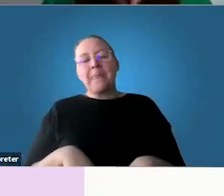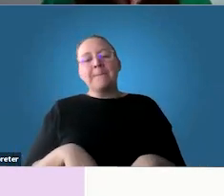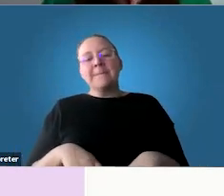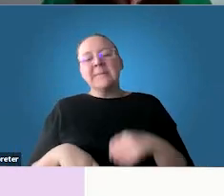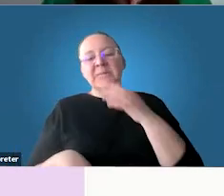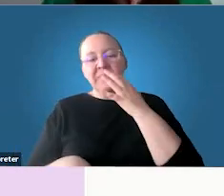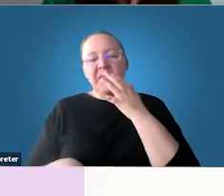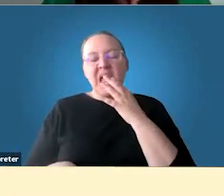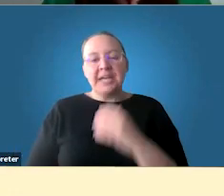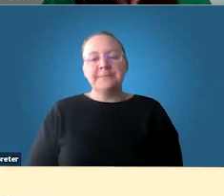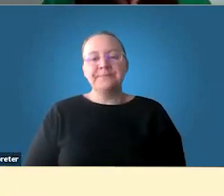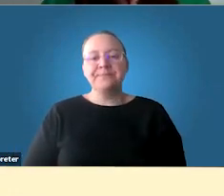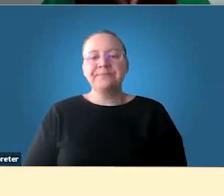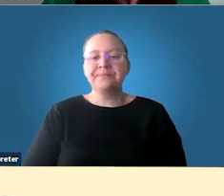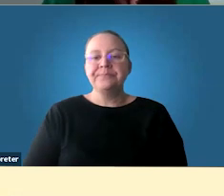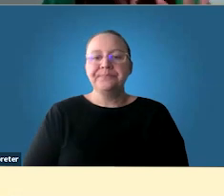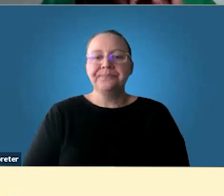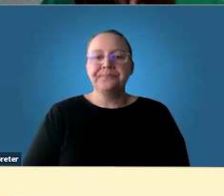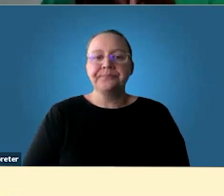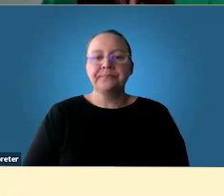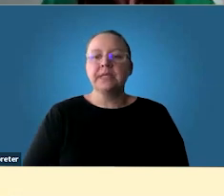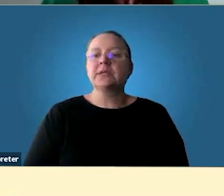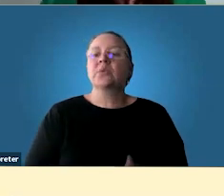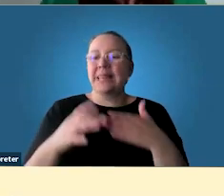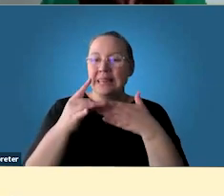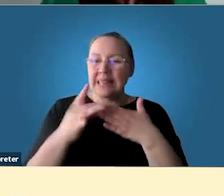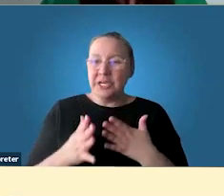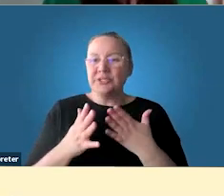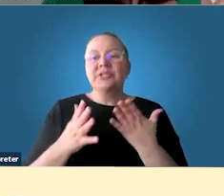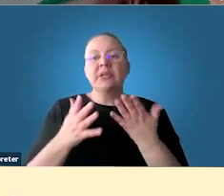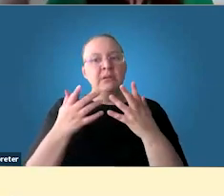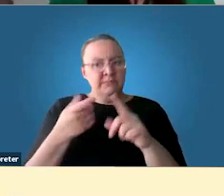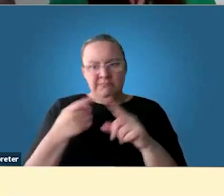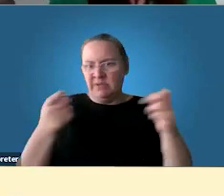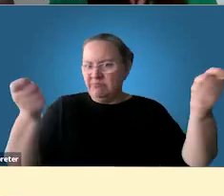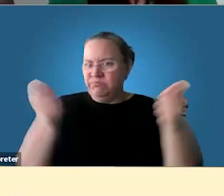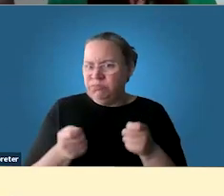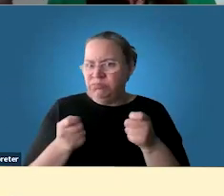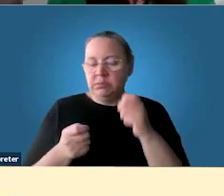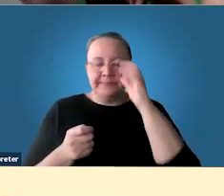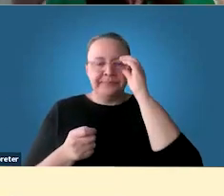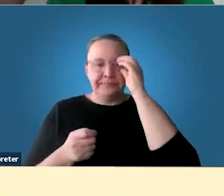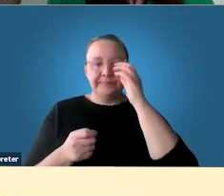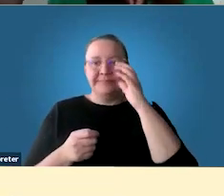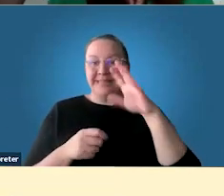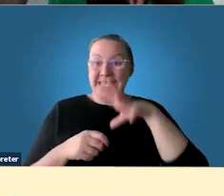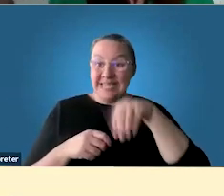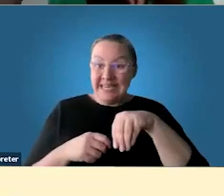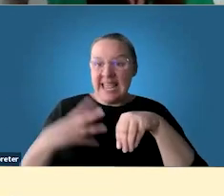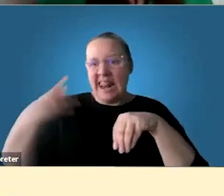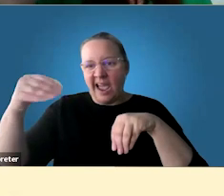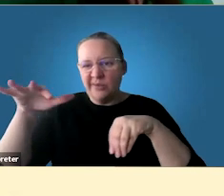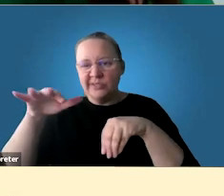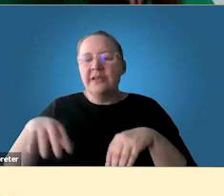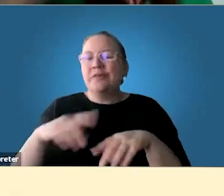So we brought together leaders from across the foundation and outside of the foundation for a year-long